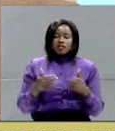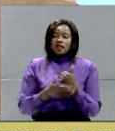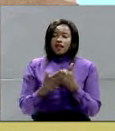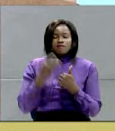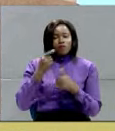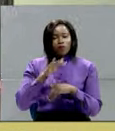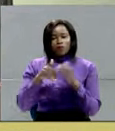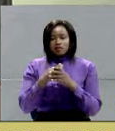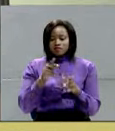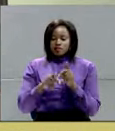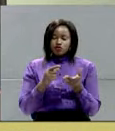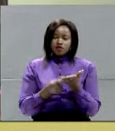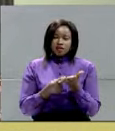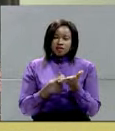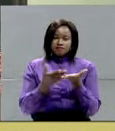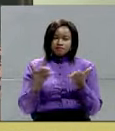Ugandans.